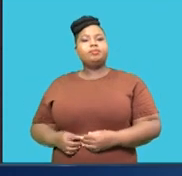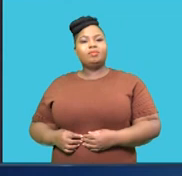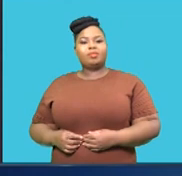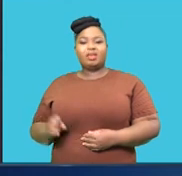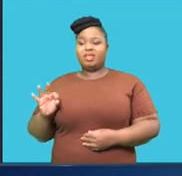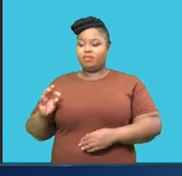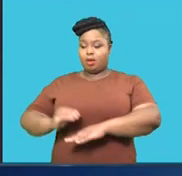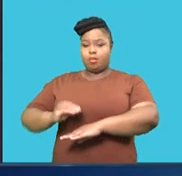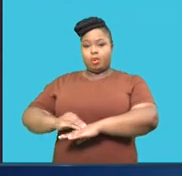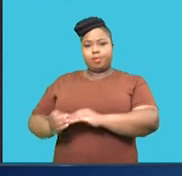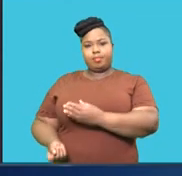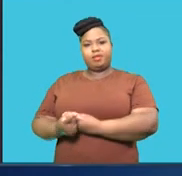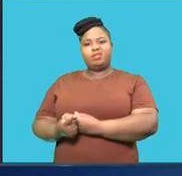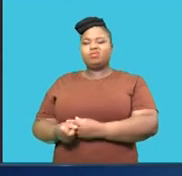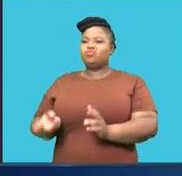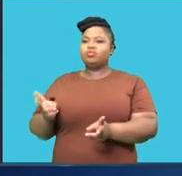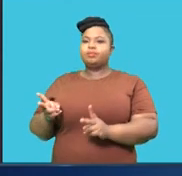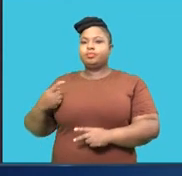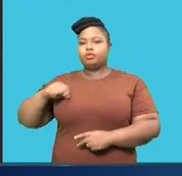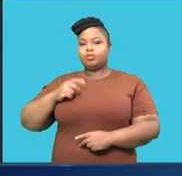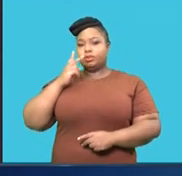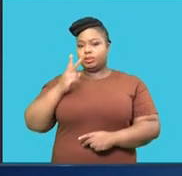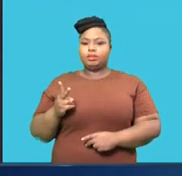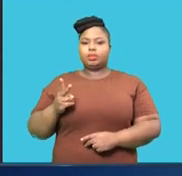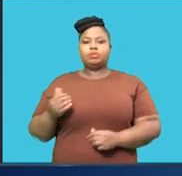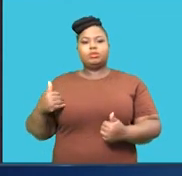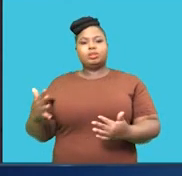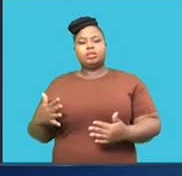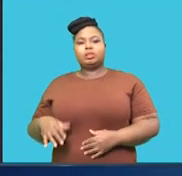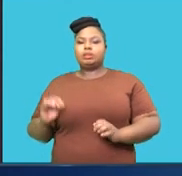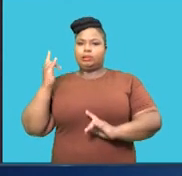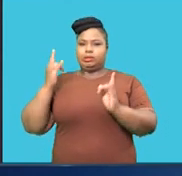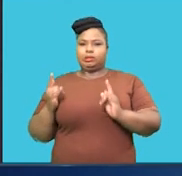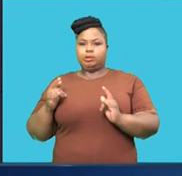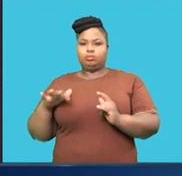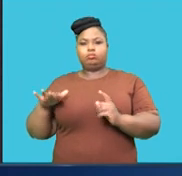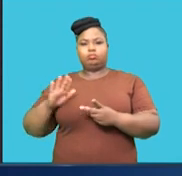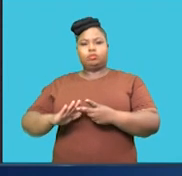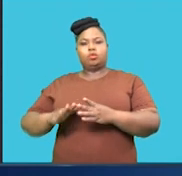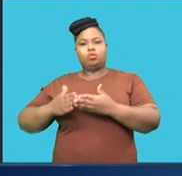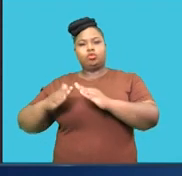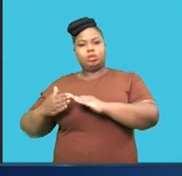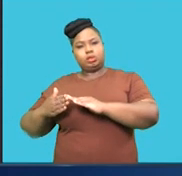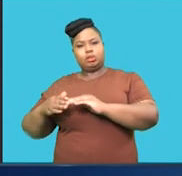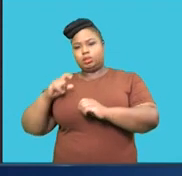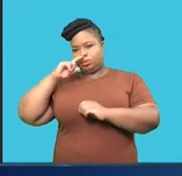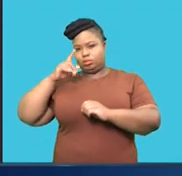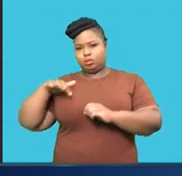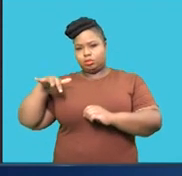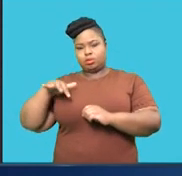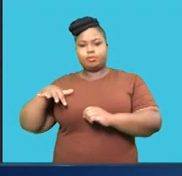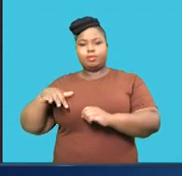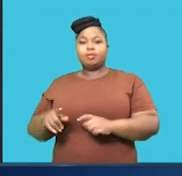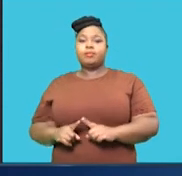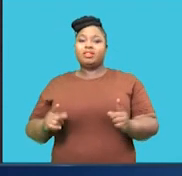are issues, you normally would see that we start talking suburbs, we start talking communities. But if